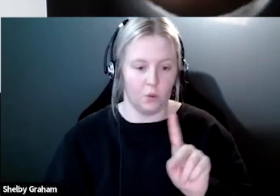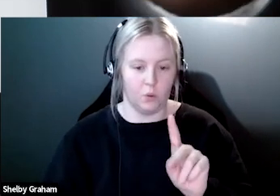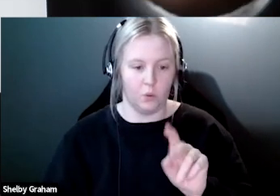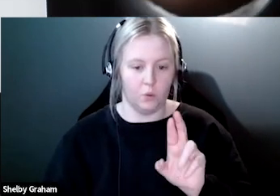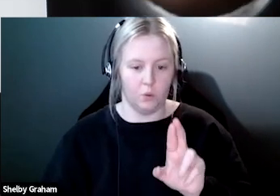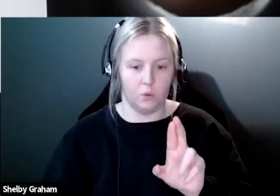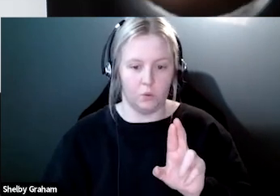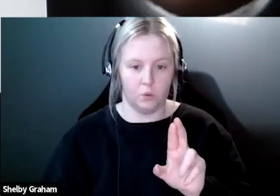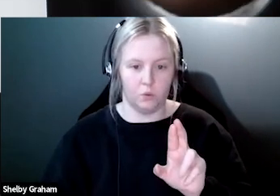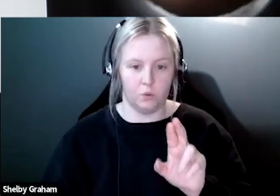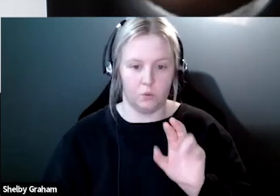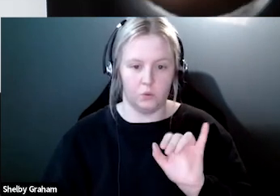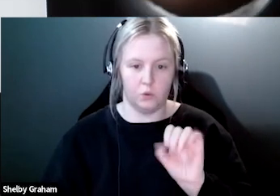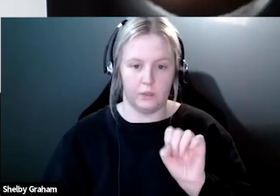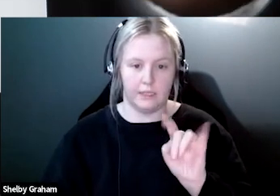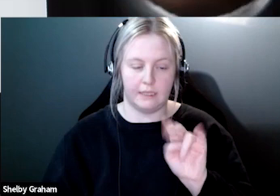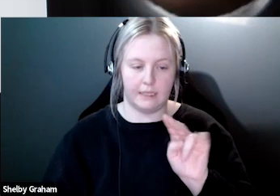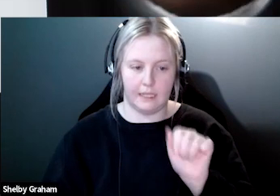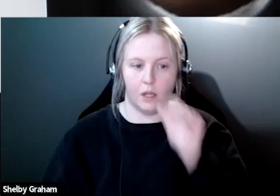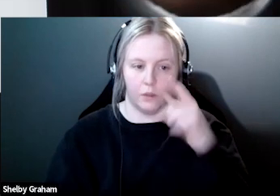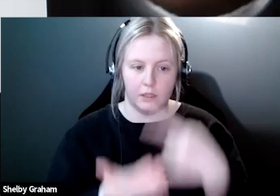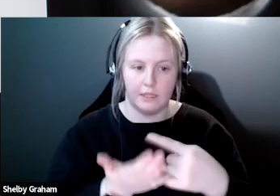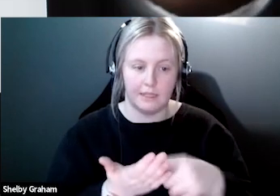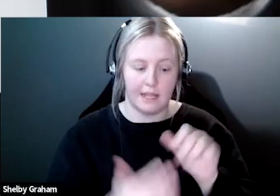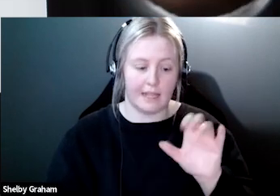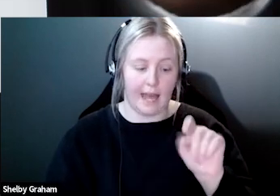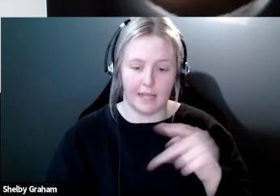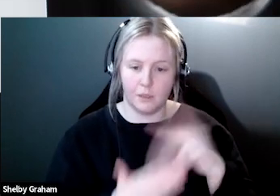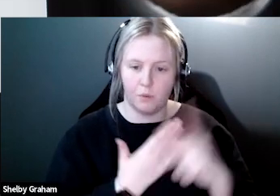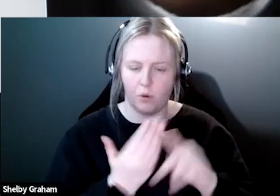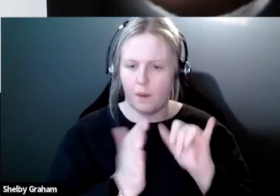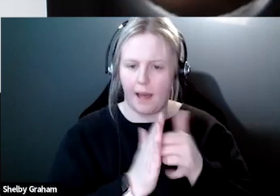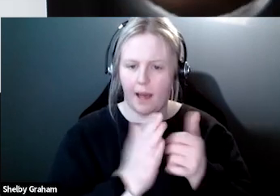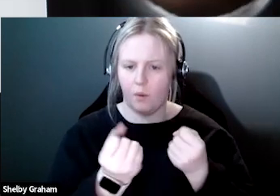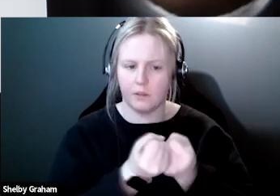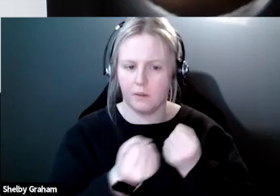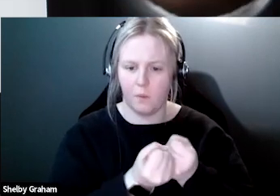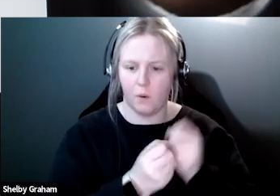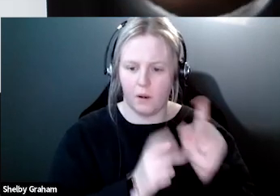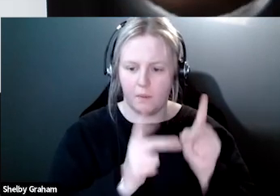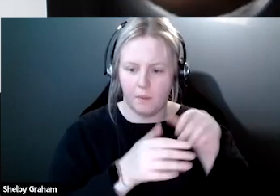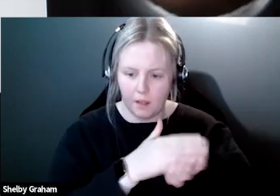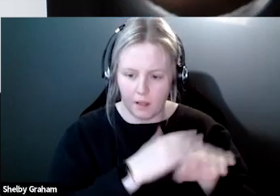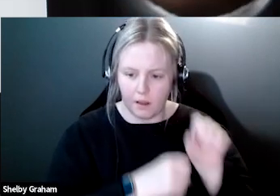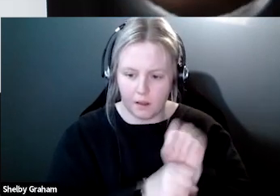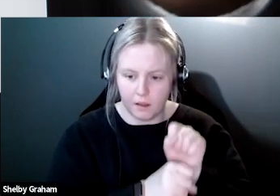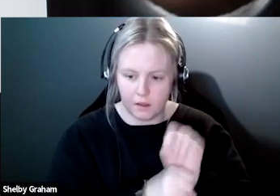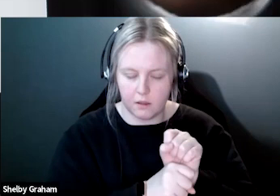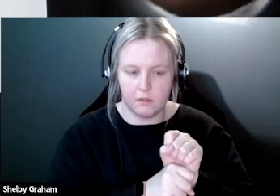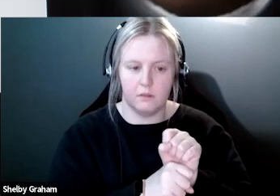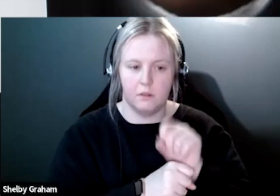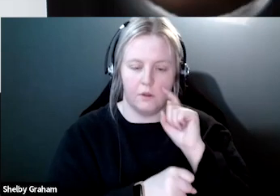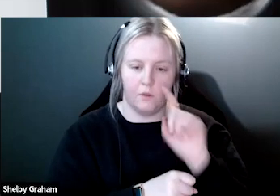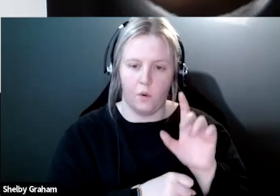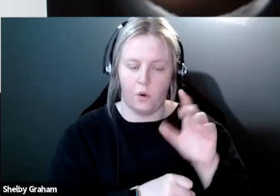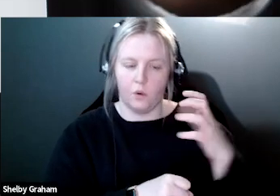about how the ACT program is supporting participants to enter the workforce and showcase their skills through work experience and career coaching. And